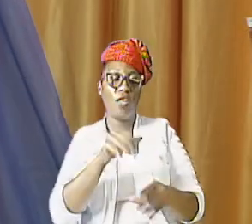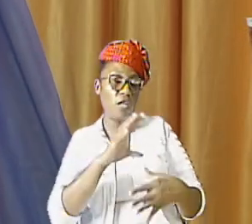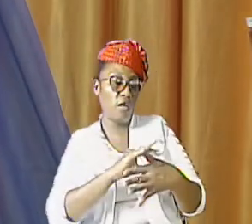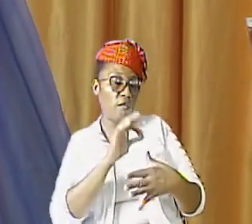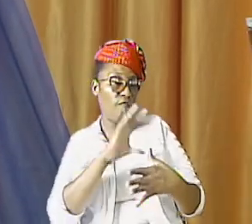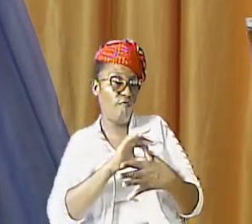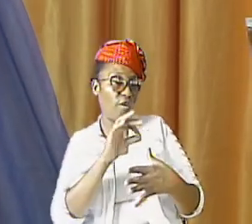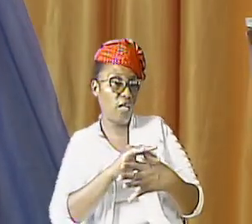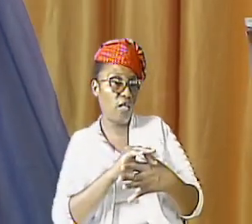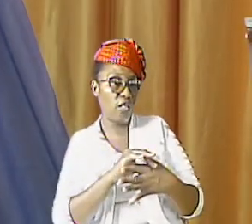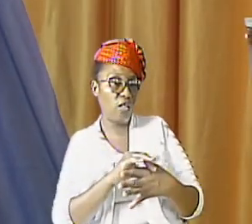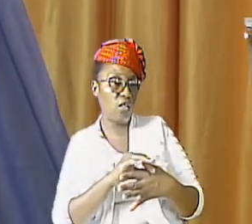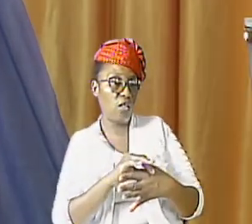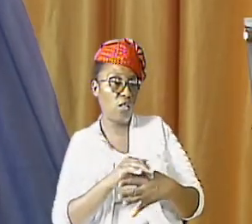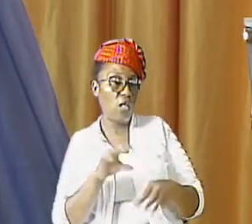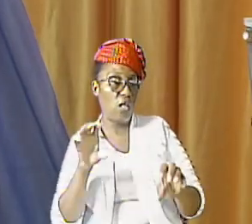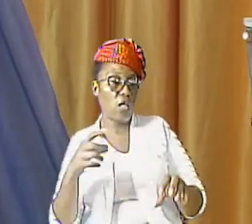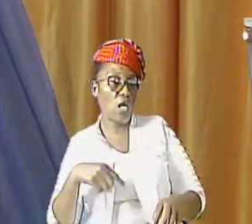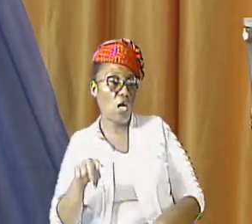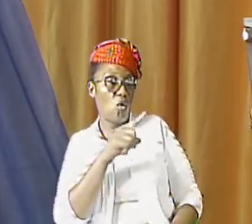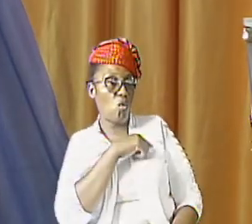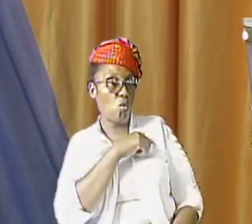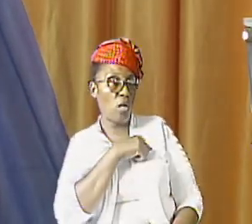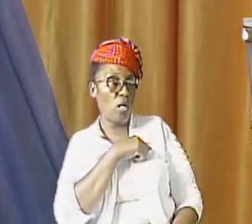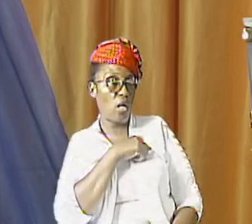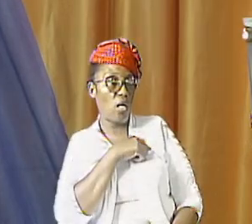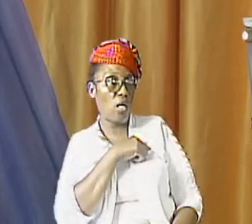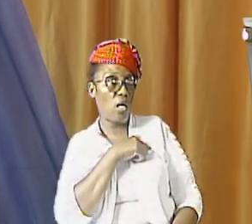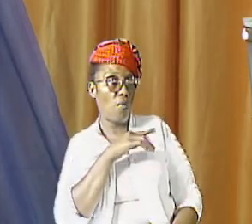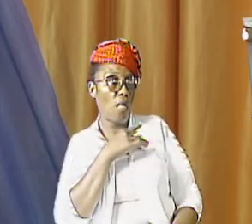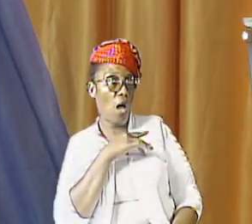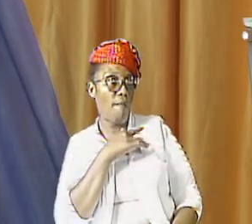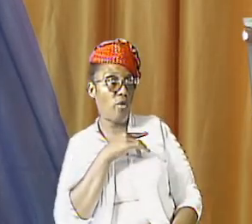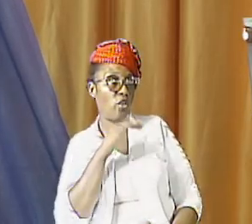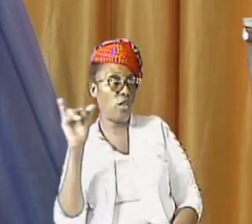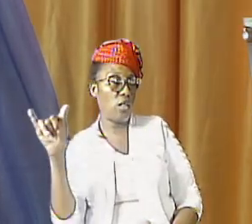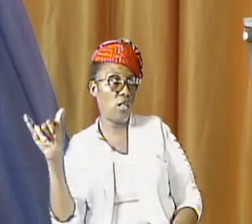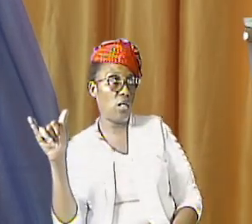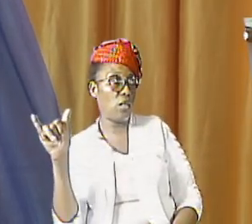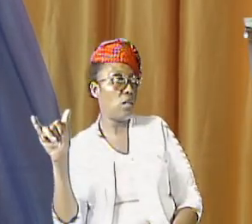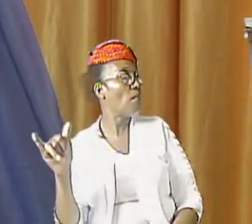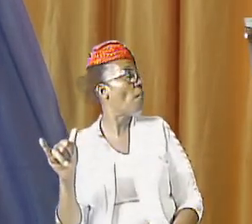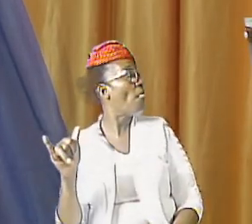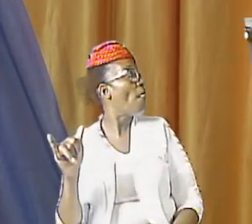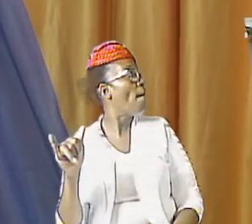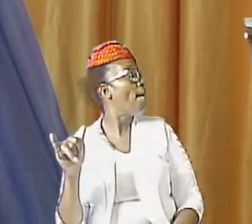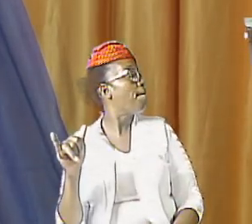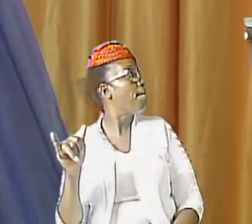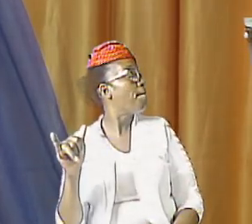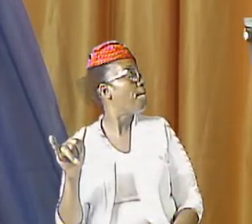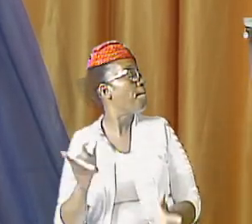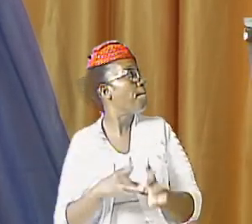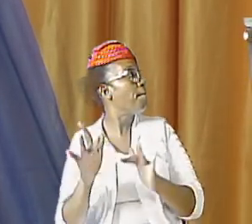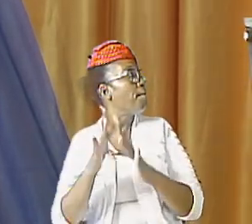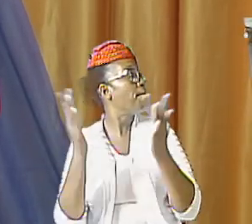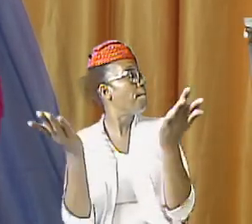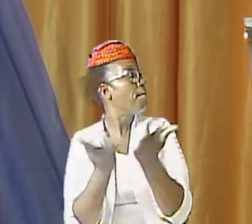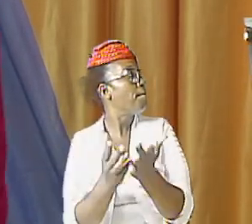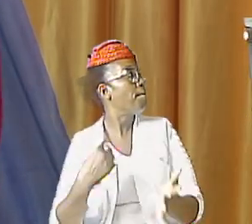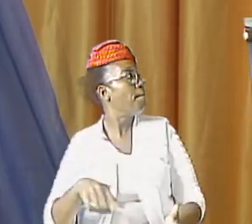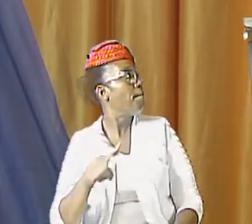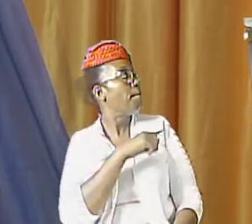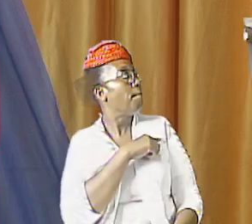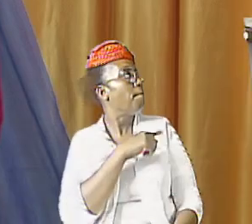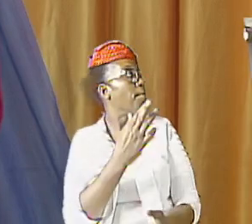the flesh. Can we appreciate that? Hallelujah. Hallelujah. The Bible says